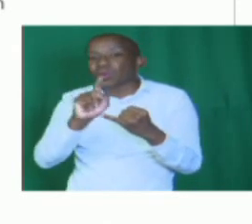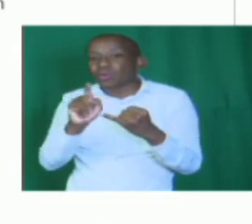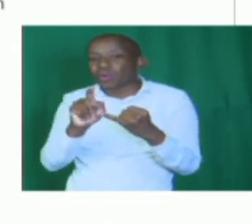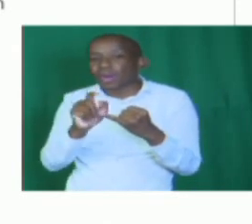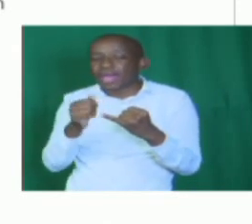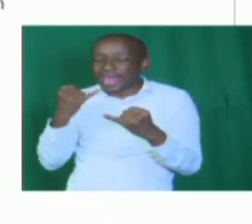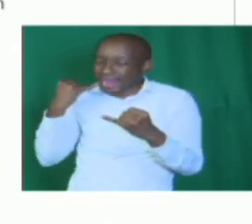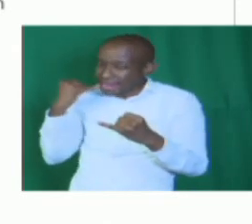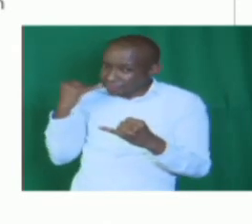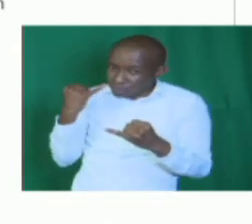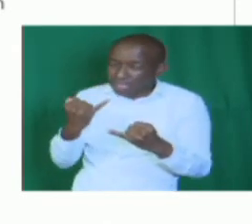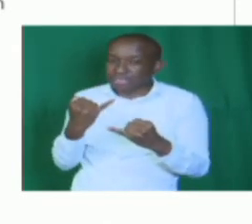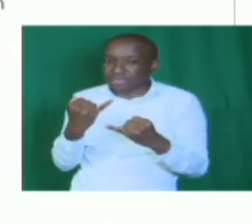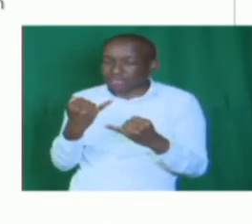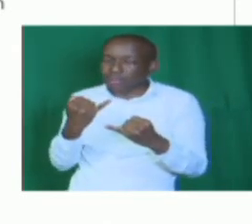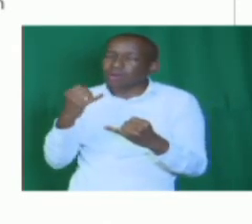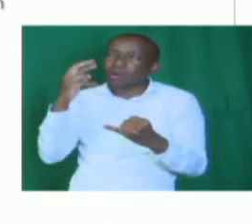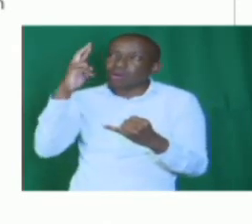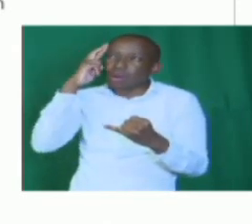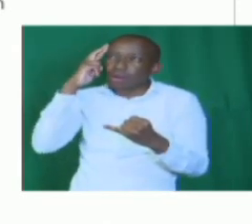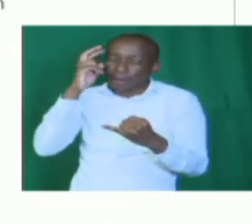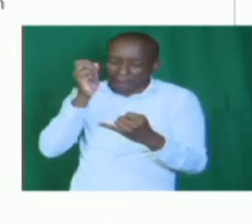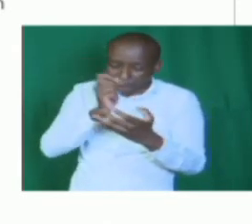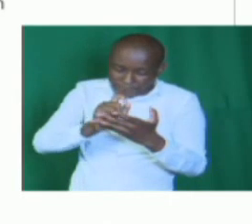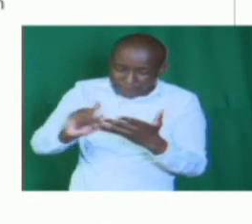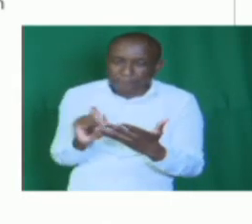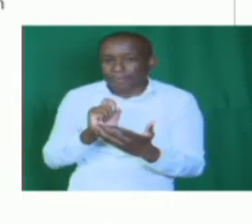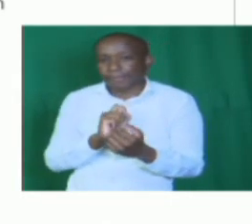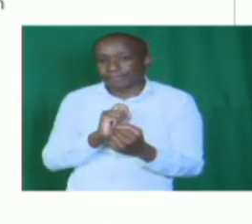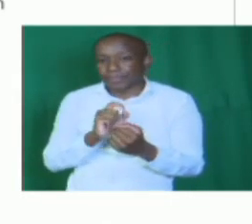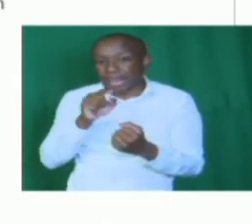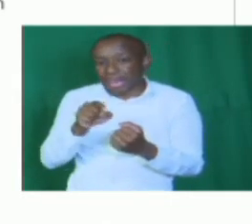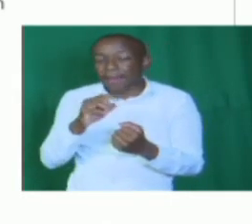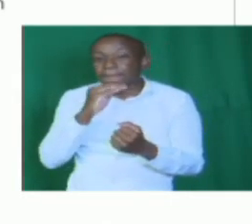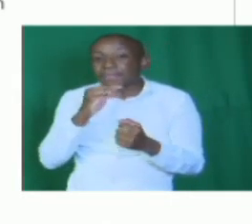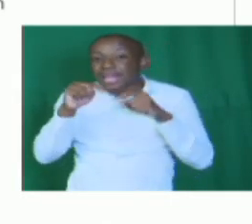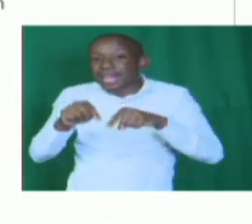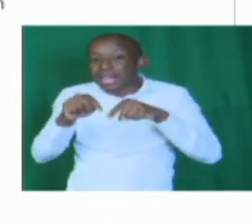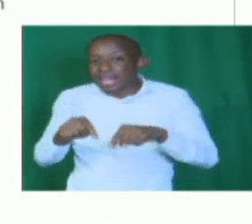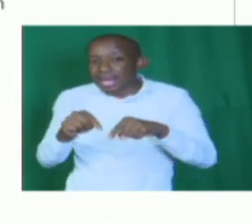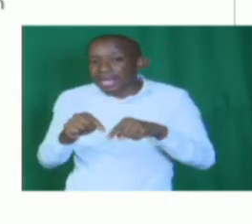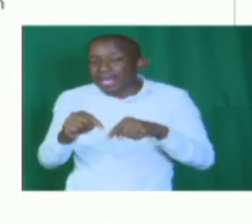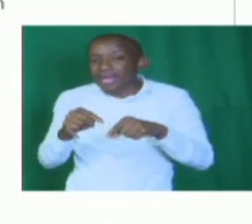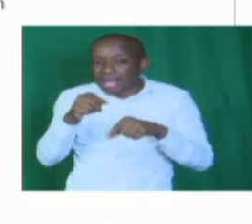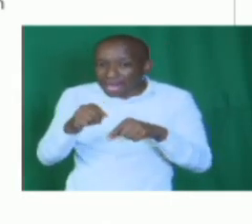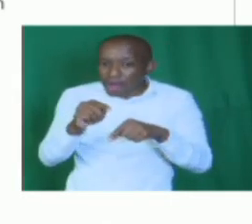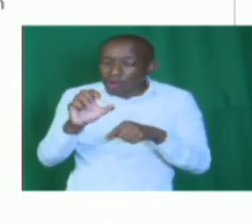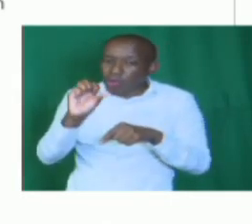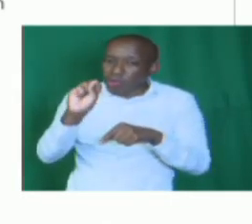retell information from the text. So basically here you are applying the skimming